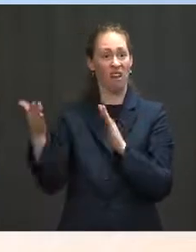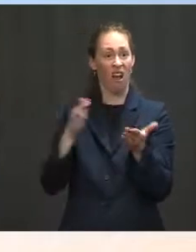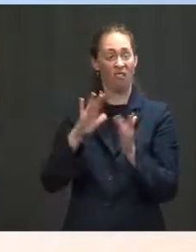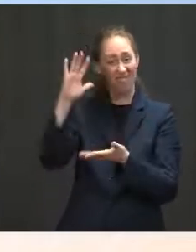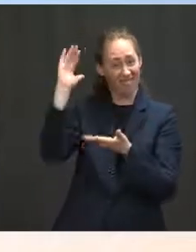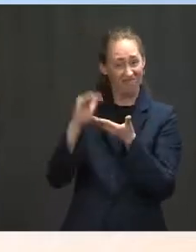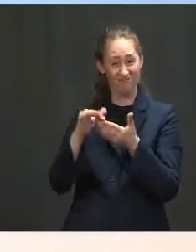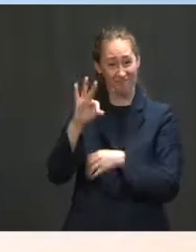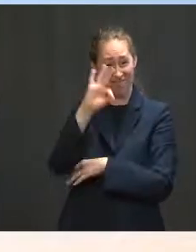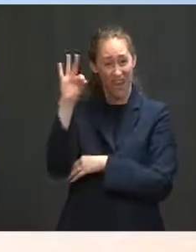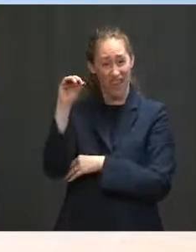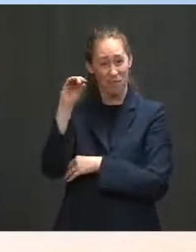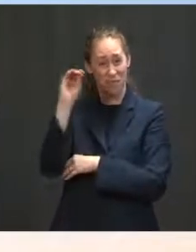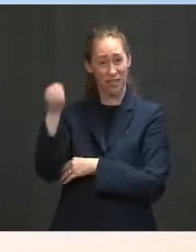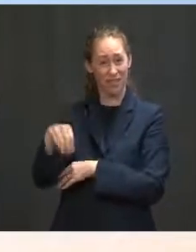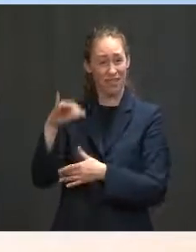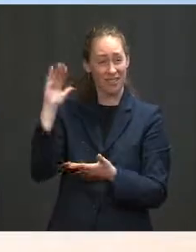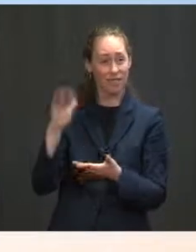reduced the